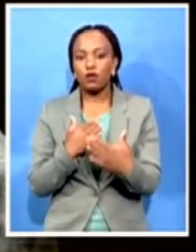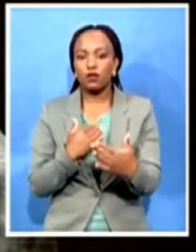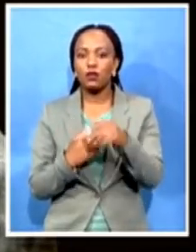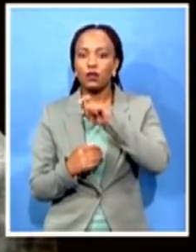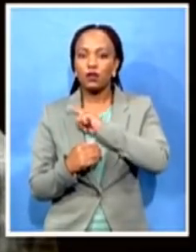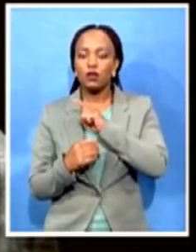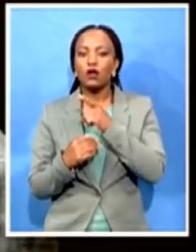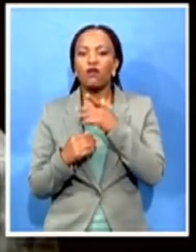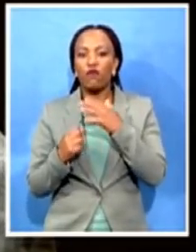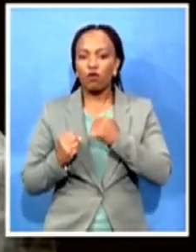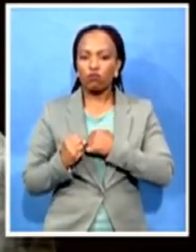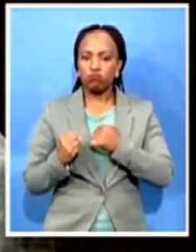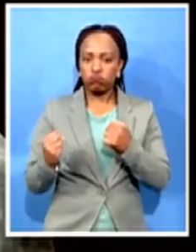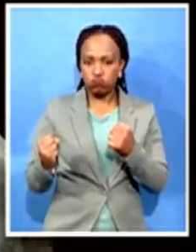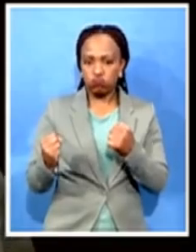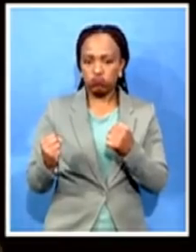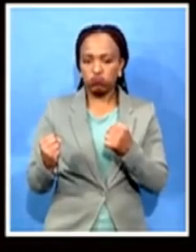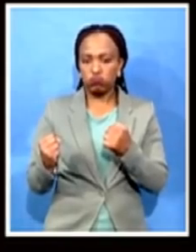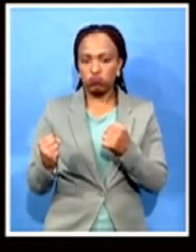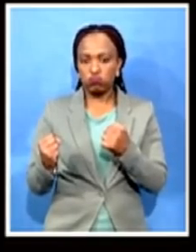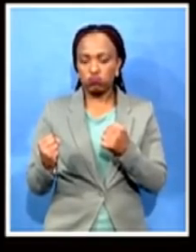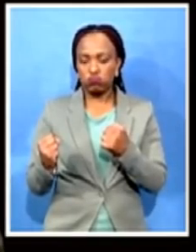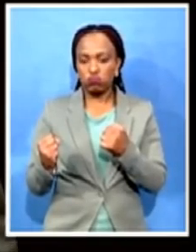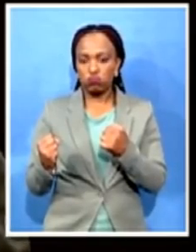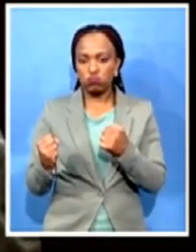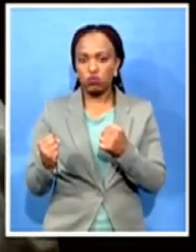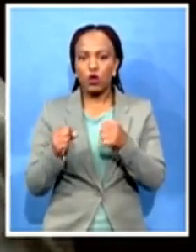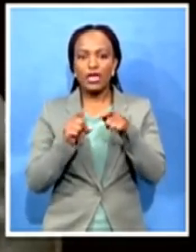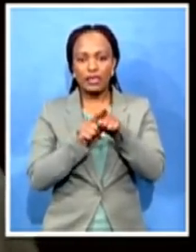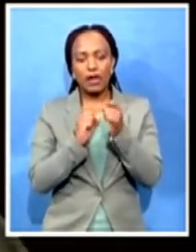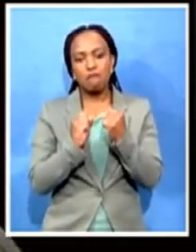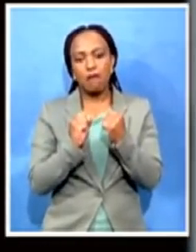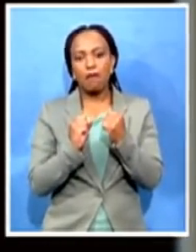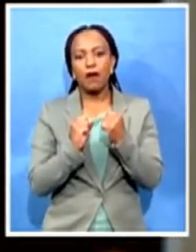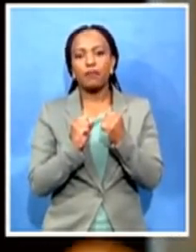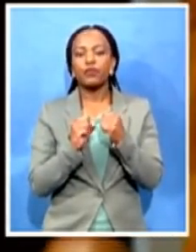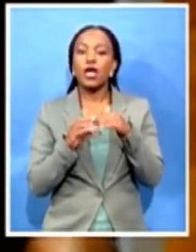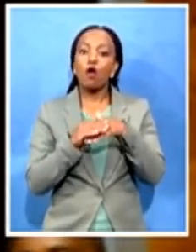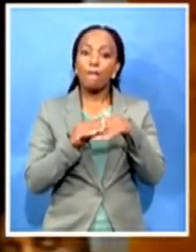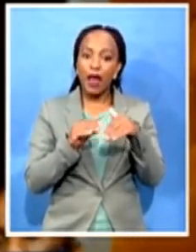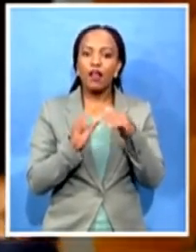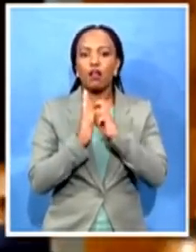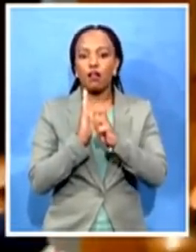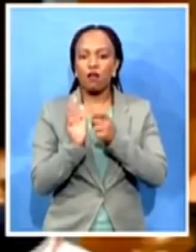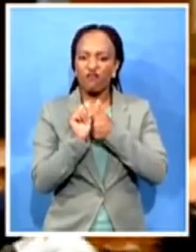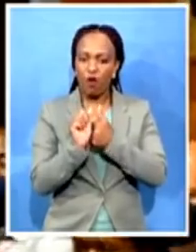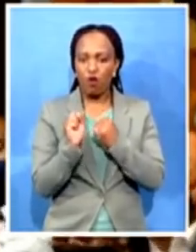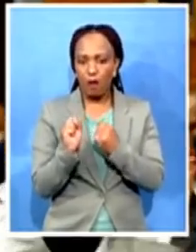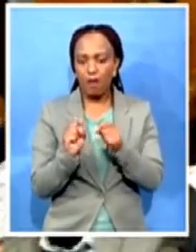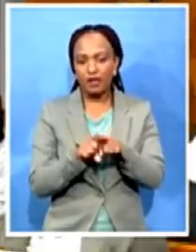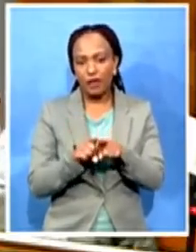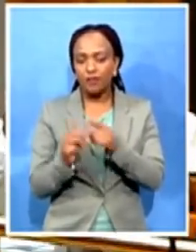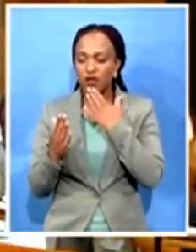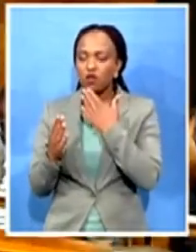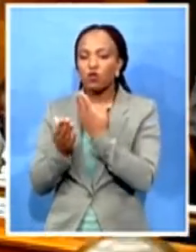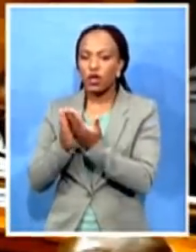is extended, same conditions as before. You understand? I do, Your Honor. Thank you, Mr. Smith. You're excused. Thank you, Mr. Tayyip. I'm indebted to the court and my colleague. May I